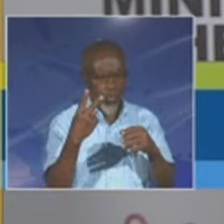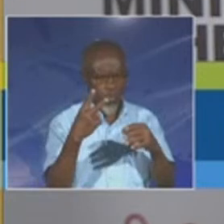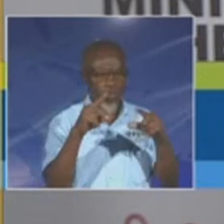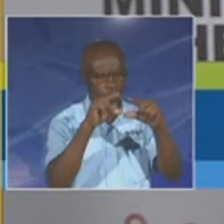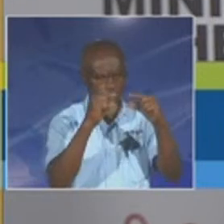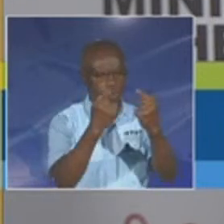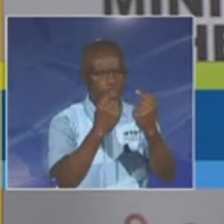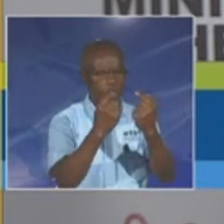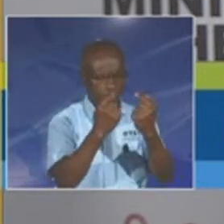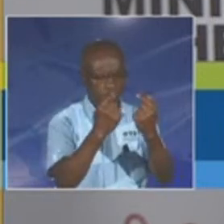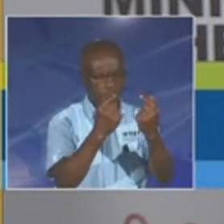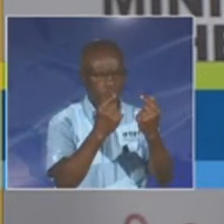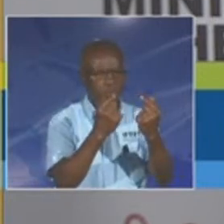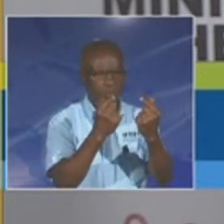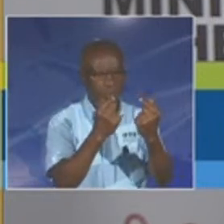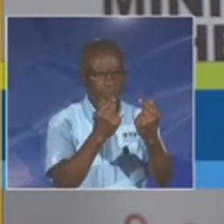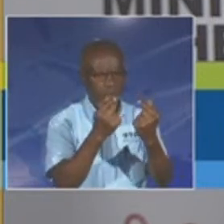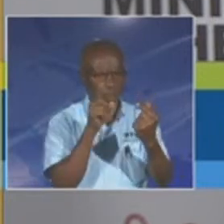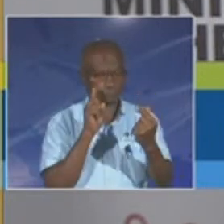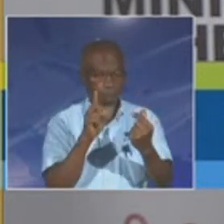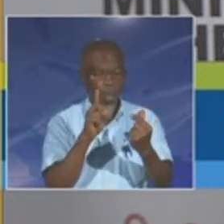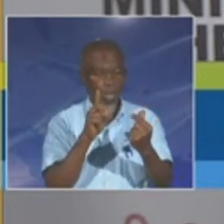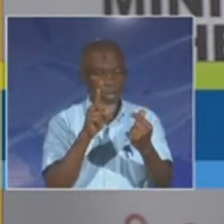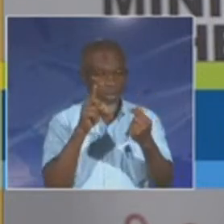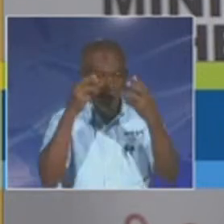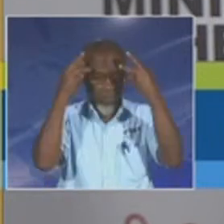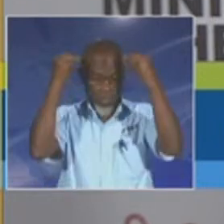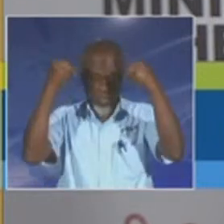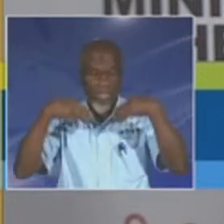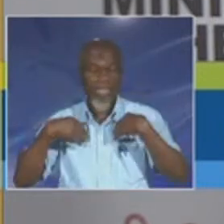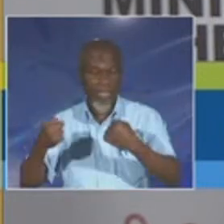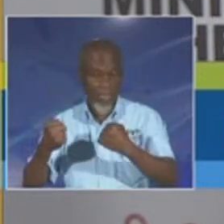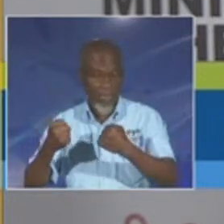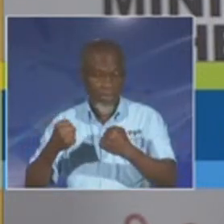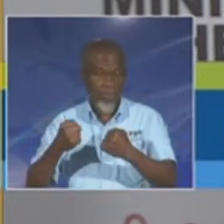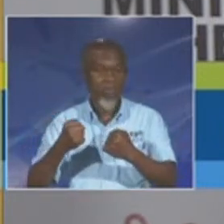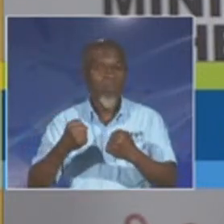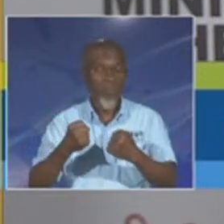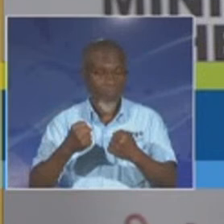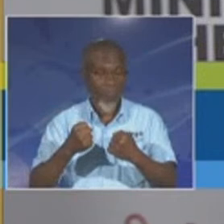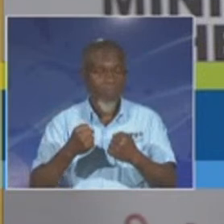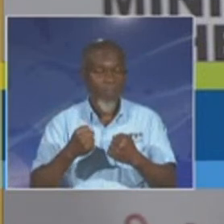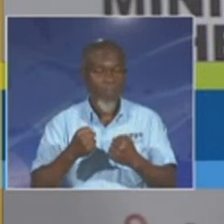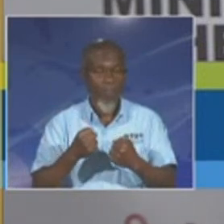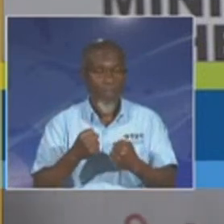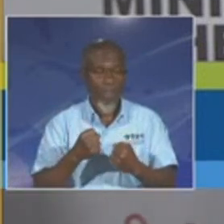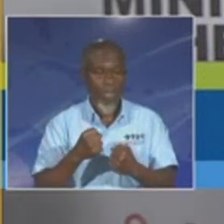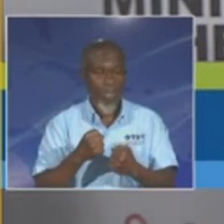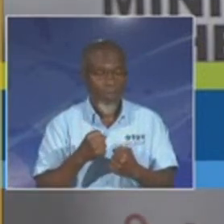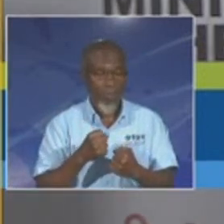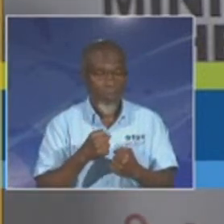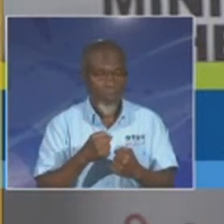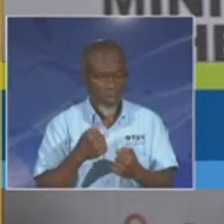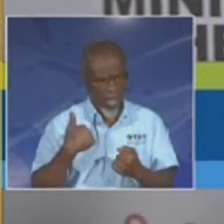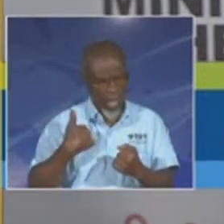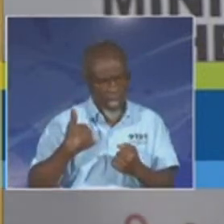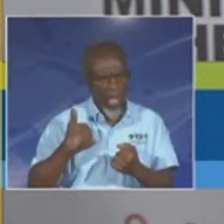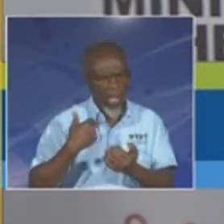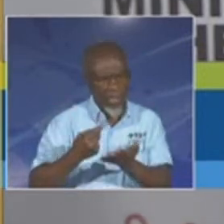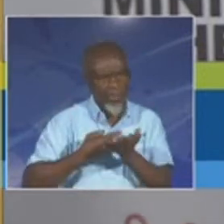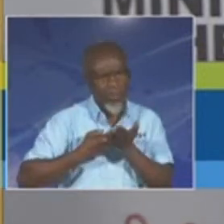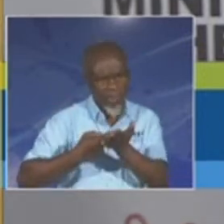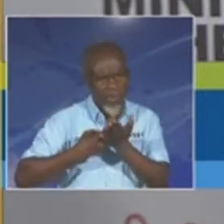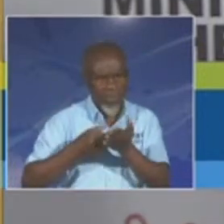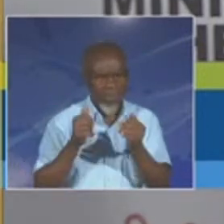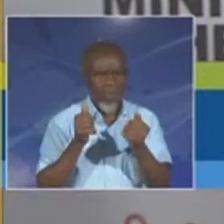main teams, one at the Ministry of Health. So as the minister would have said, we are leading from the Ministry of Health. We would have had a meeting with the University